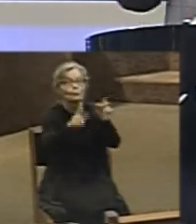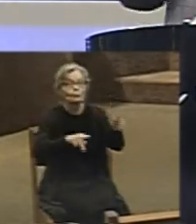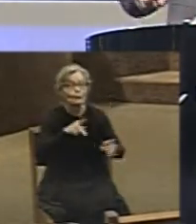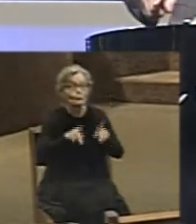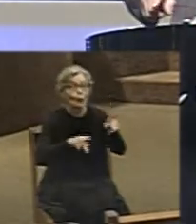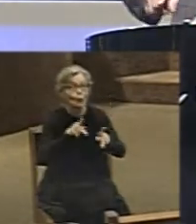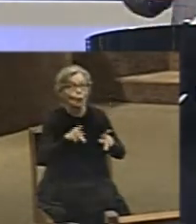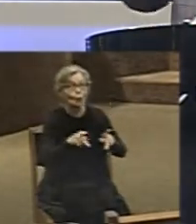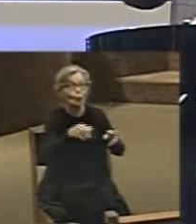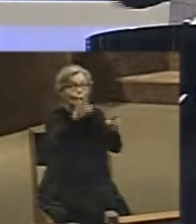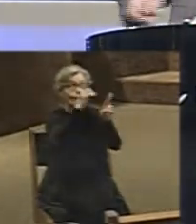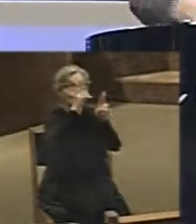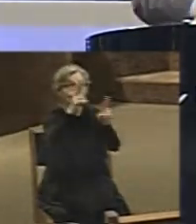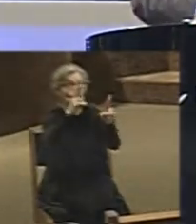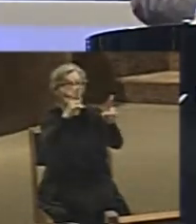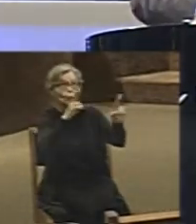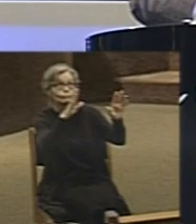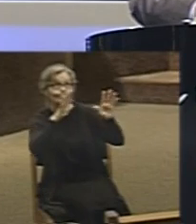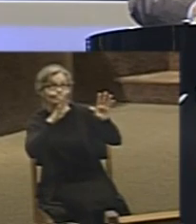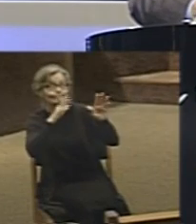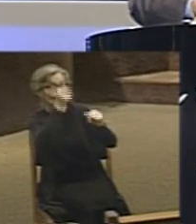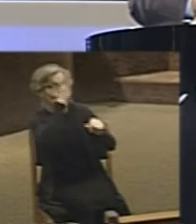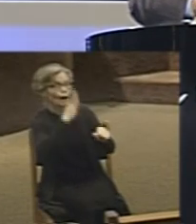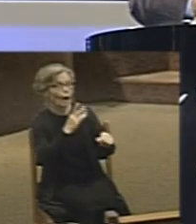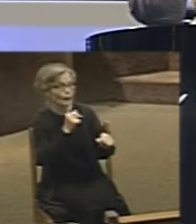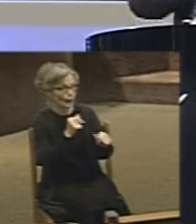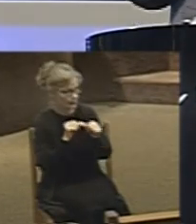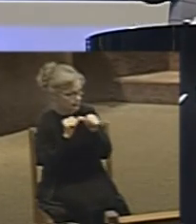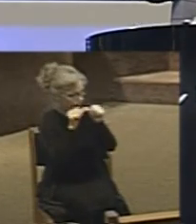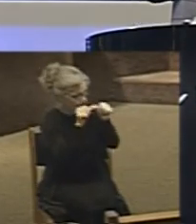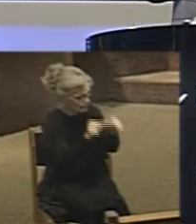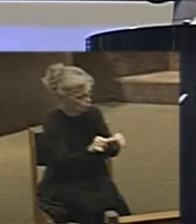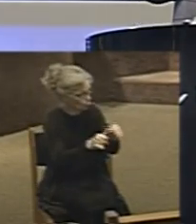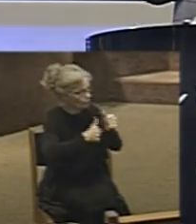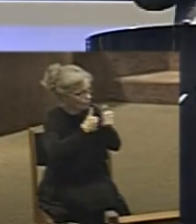keep thy precepts."